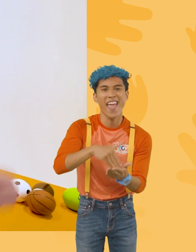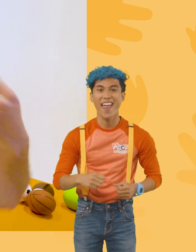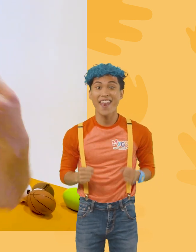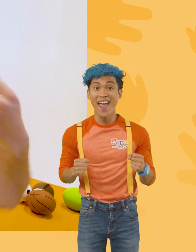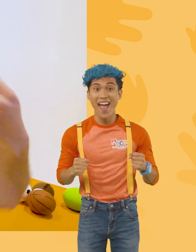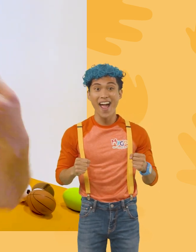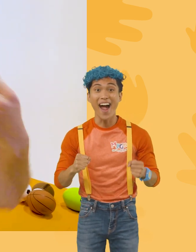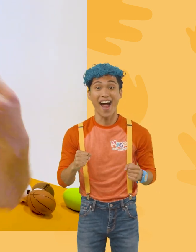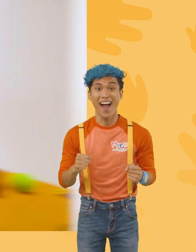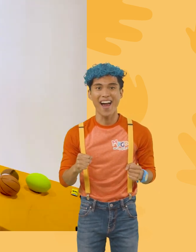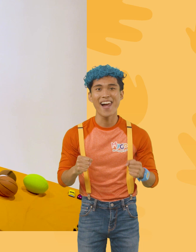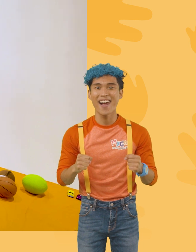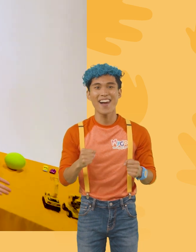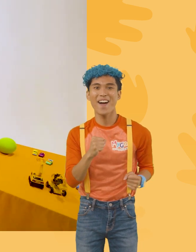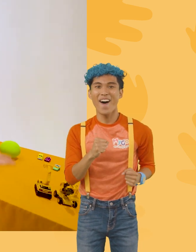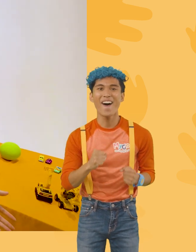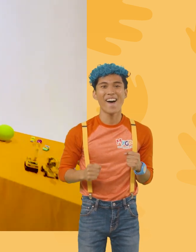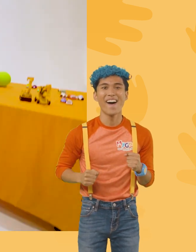replay.